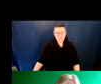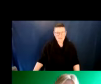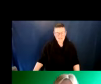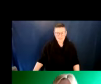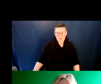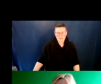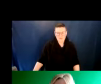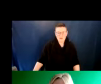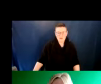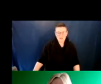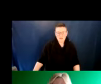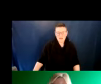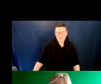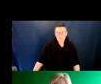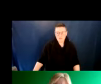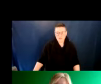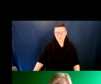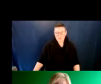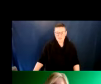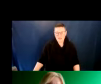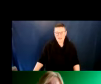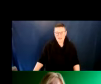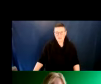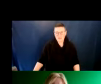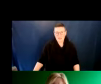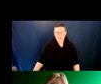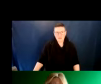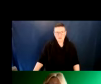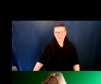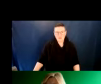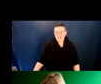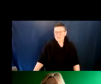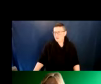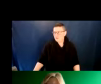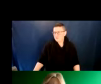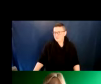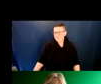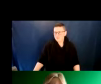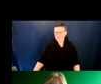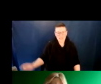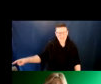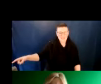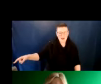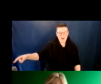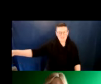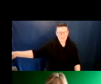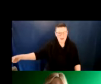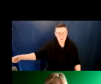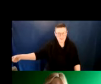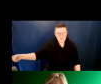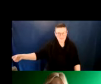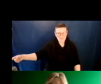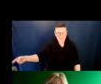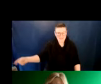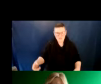That's a metaphor. They're just starting out, like, unless they're just getting into the car and leaving the